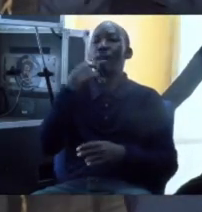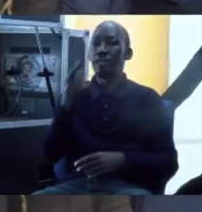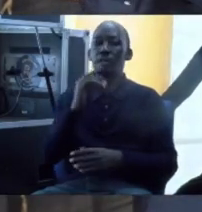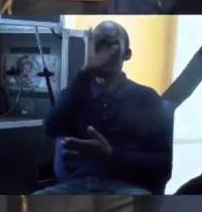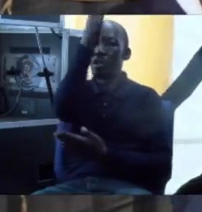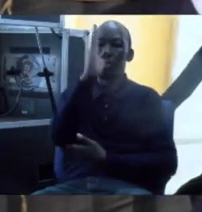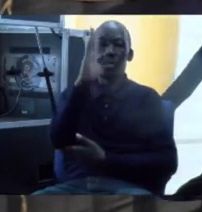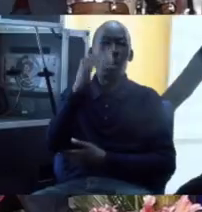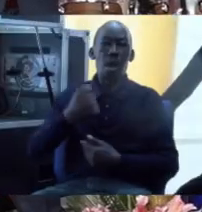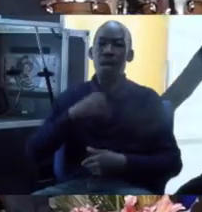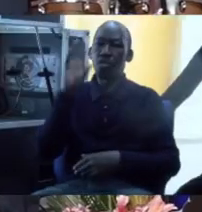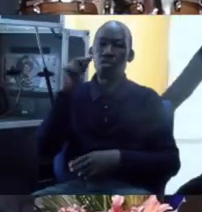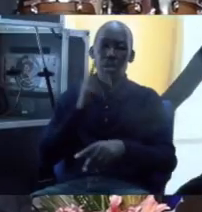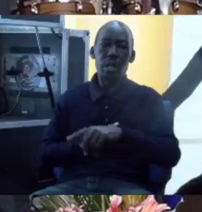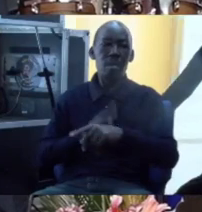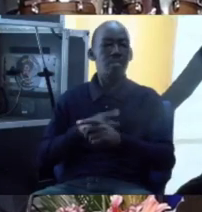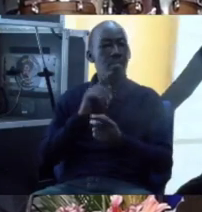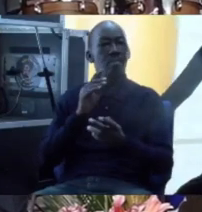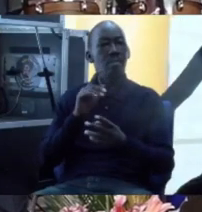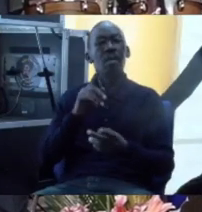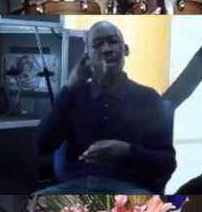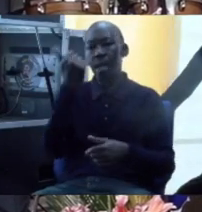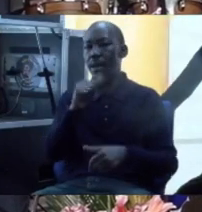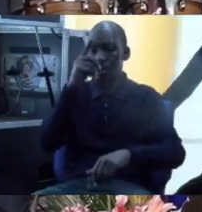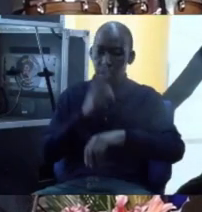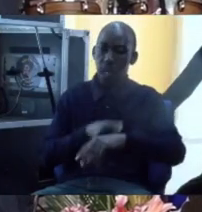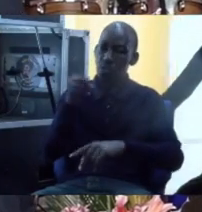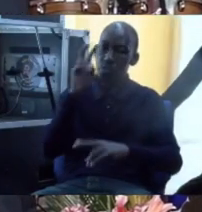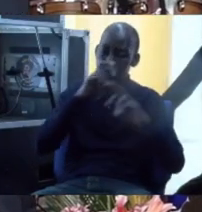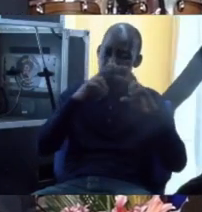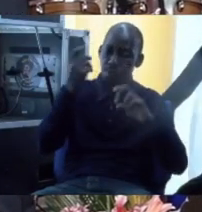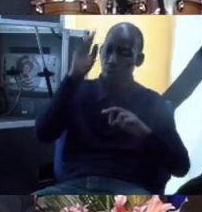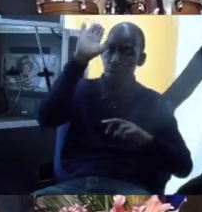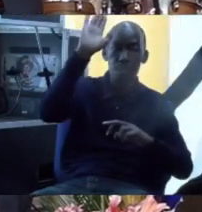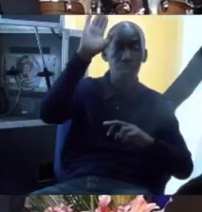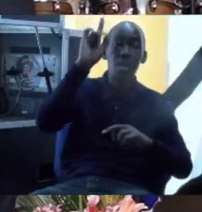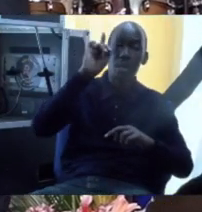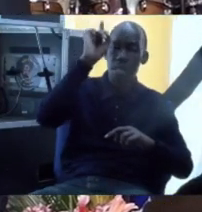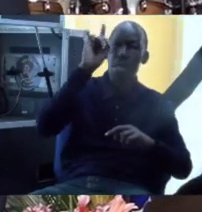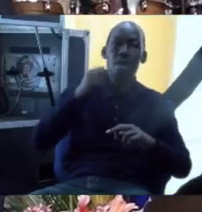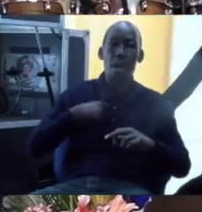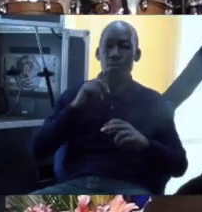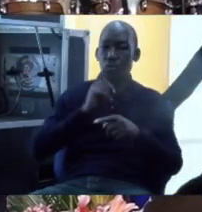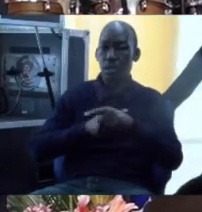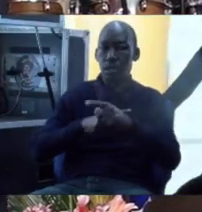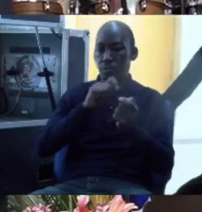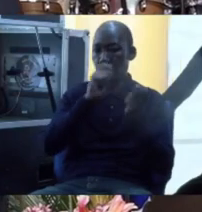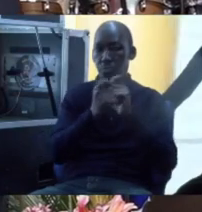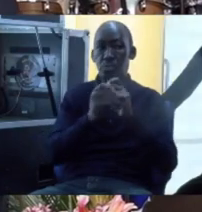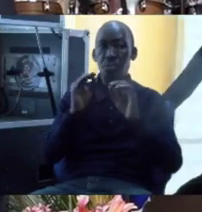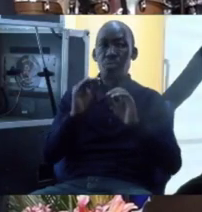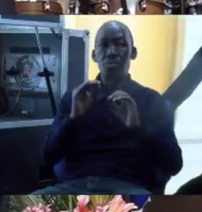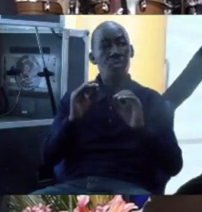mesema, Jehovah has no time zone. Hana wakati whatever wa time majira. You think you are in, wakati unaofikiria with him there's no shadow of turning. Hakuna kivuli